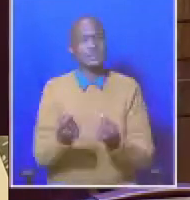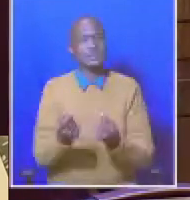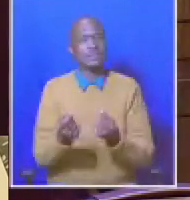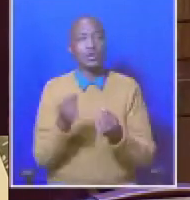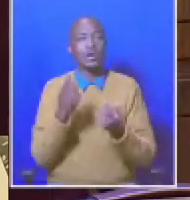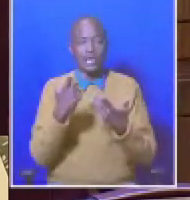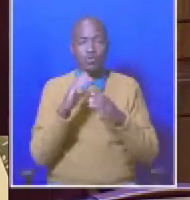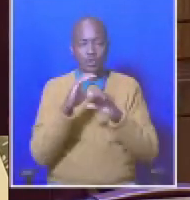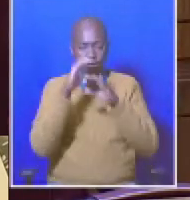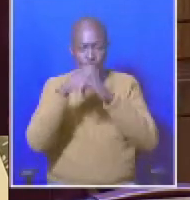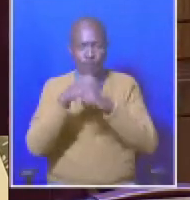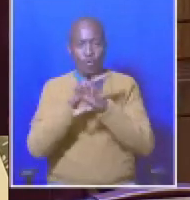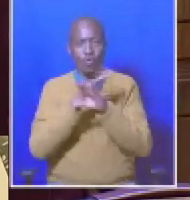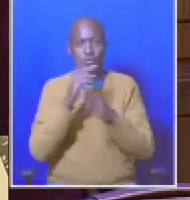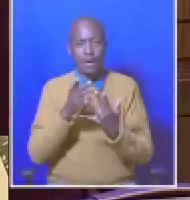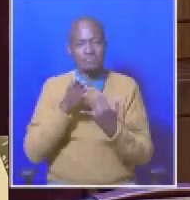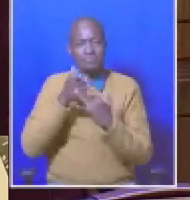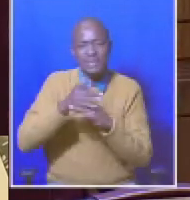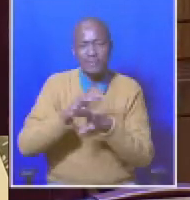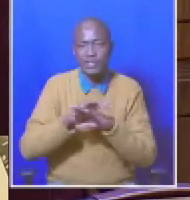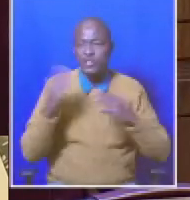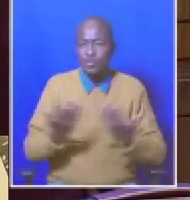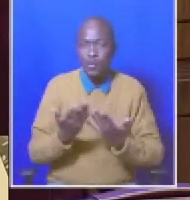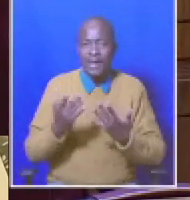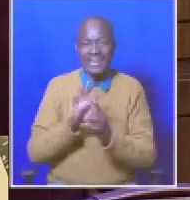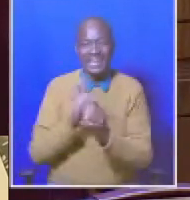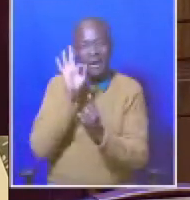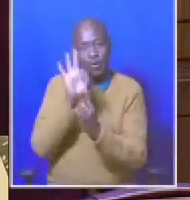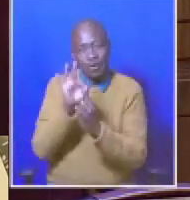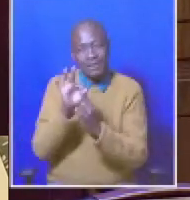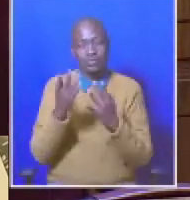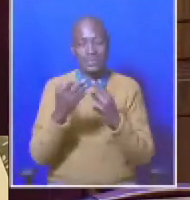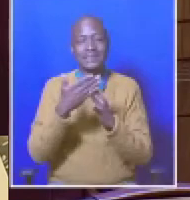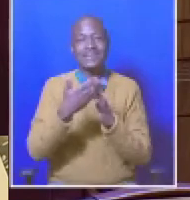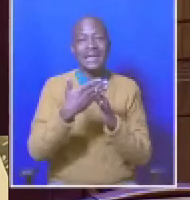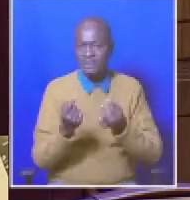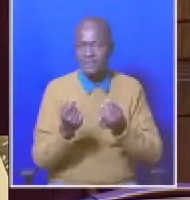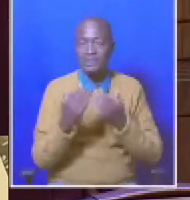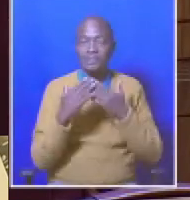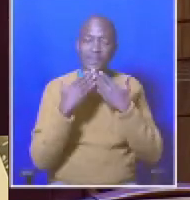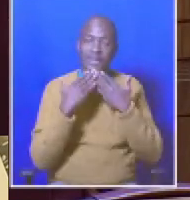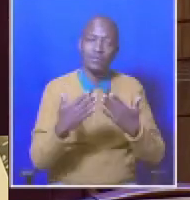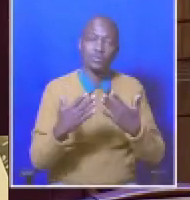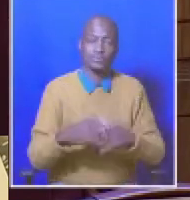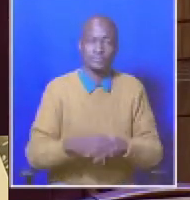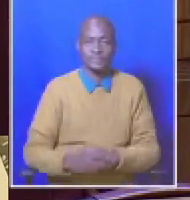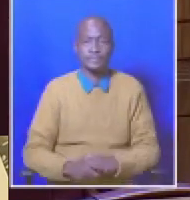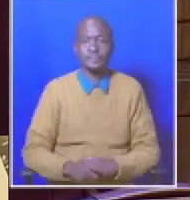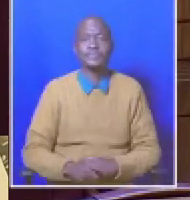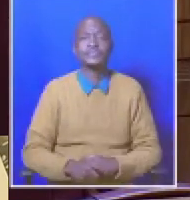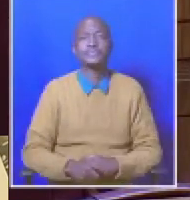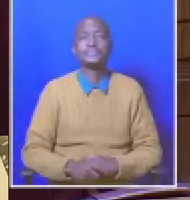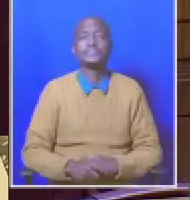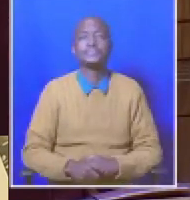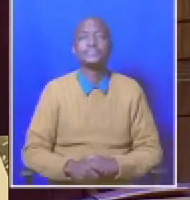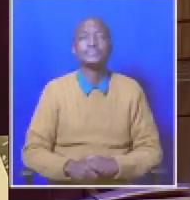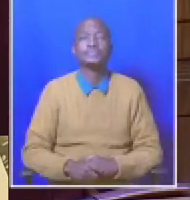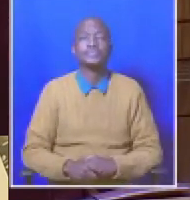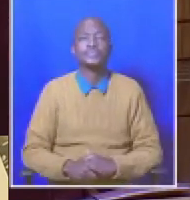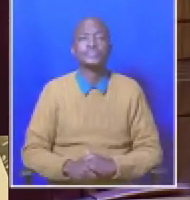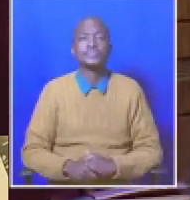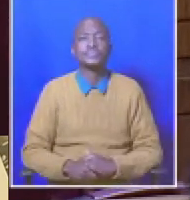intervention strategies in accordance with the gaps that were identified. Thank you very much, Deputy